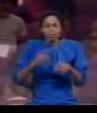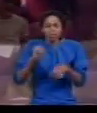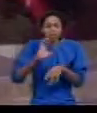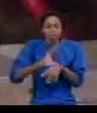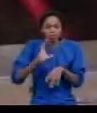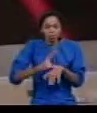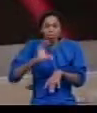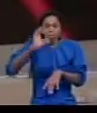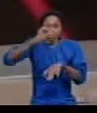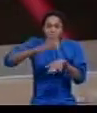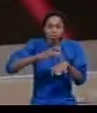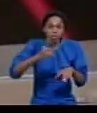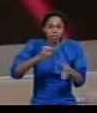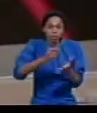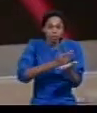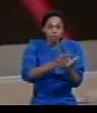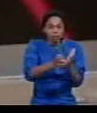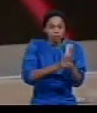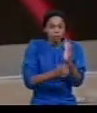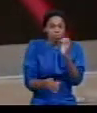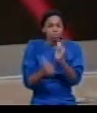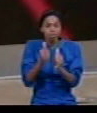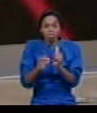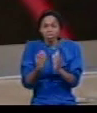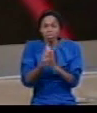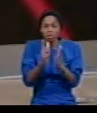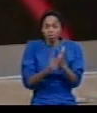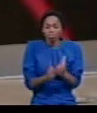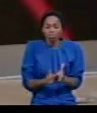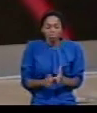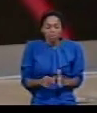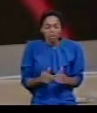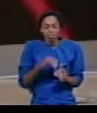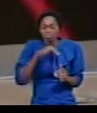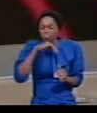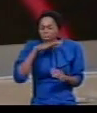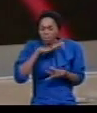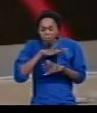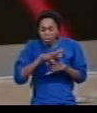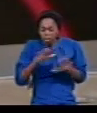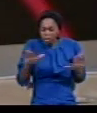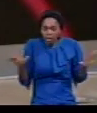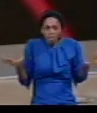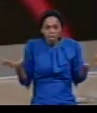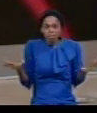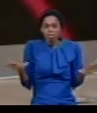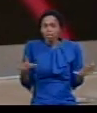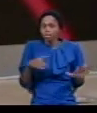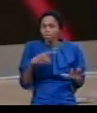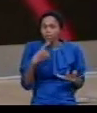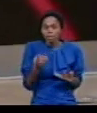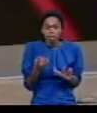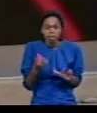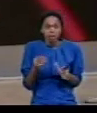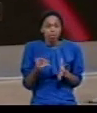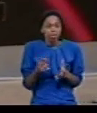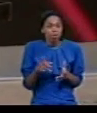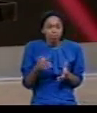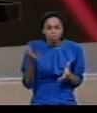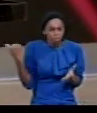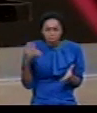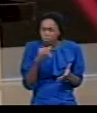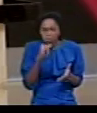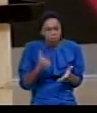is in the law, blameless. That is who he was. But he wasn't saved. He wasn't born